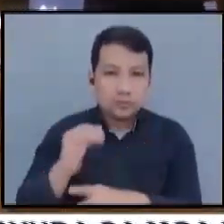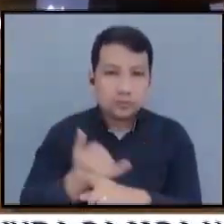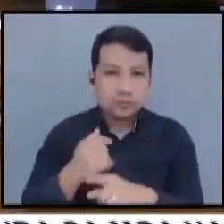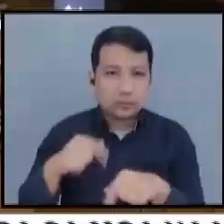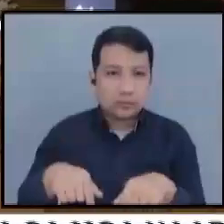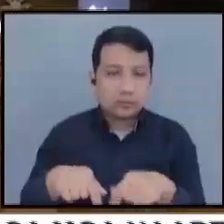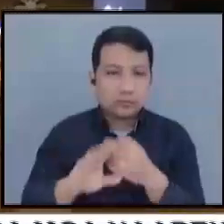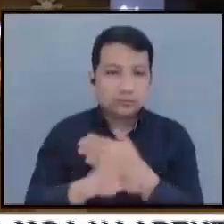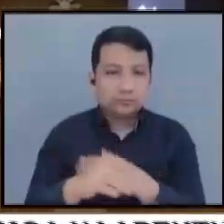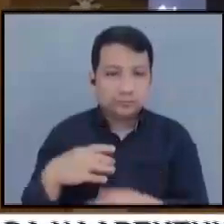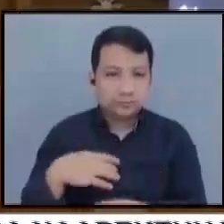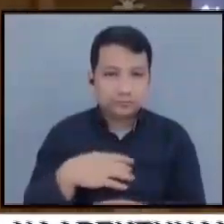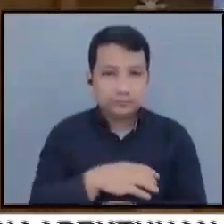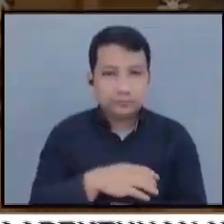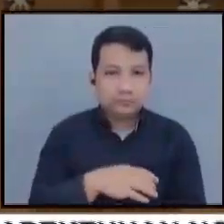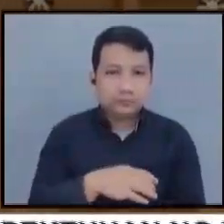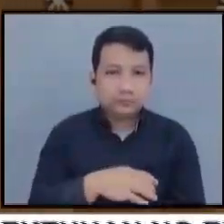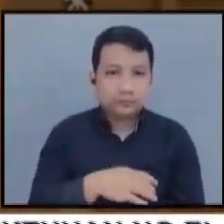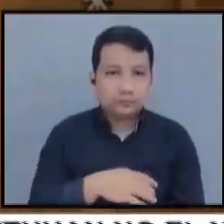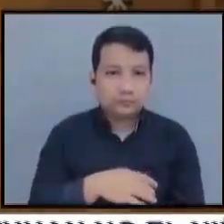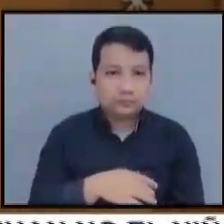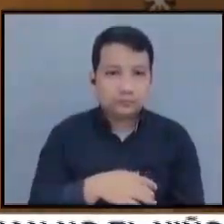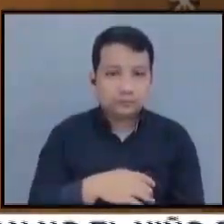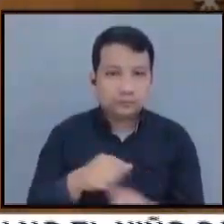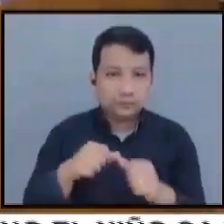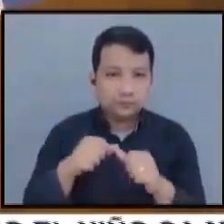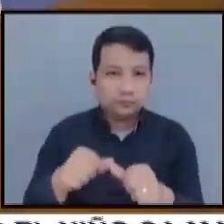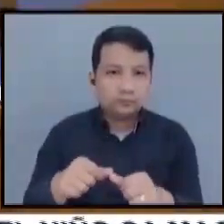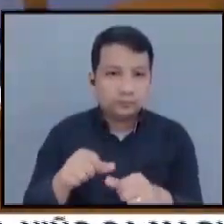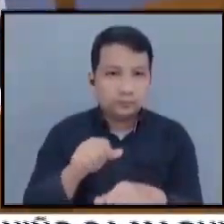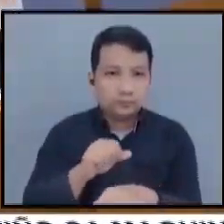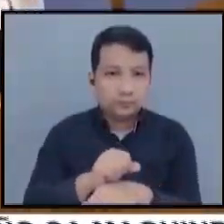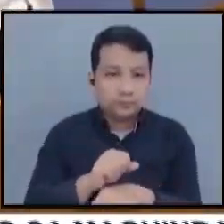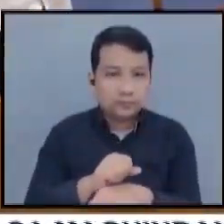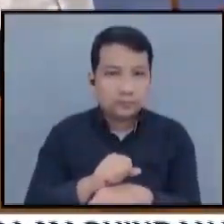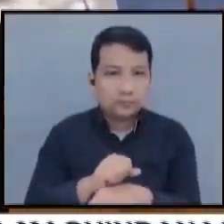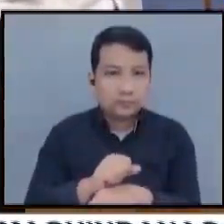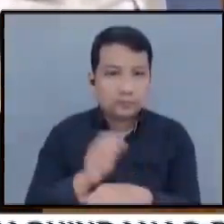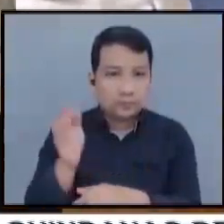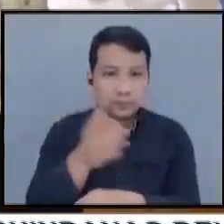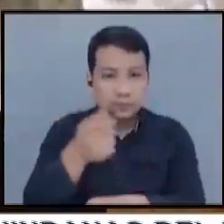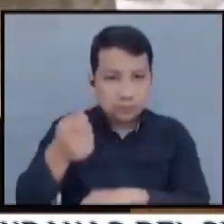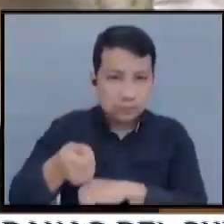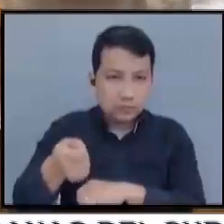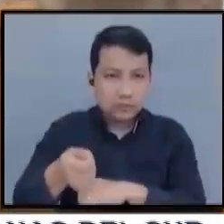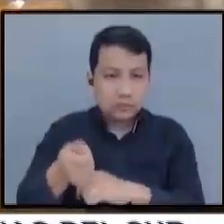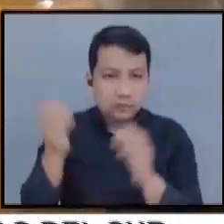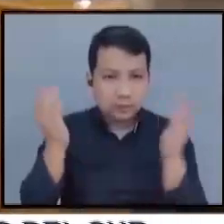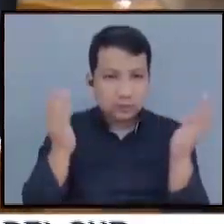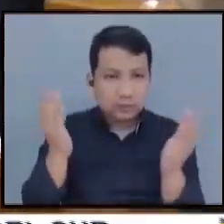ni Romualdez na kahit adjournment, tuloy pa rin ang kanilang mga pagdinig at pagsiservisyo.